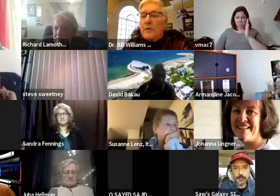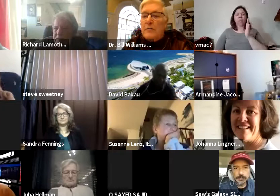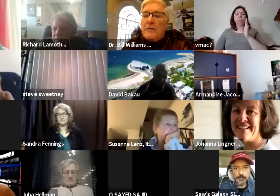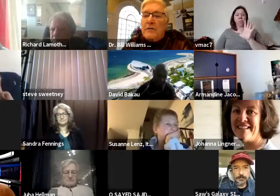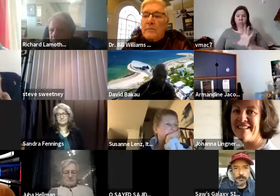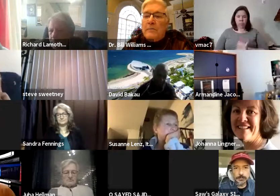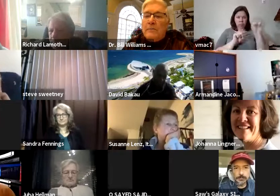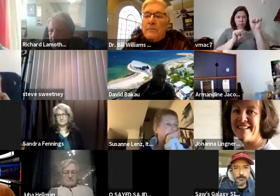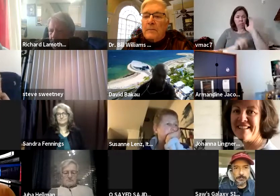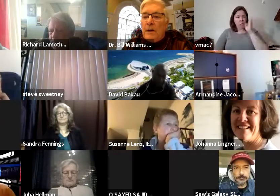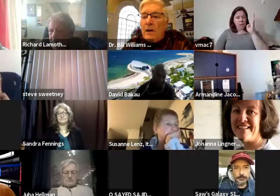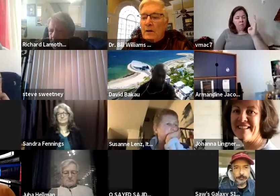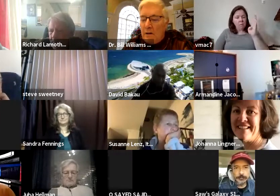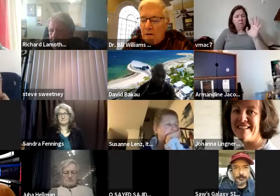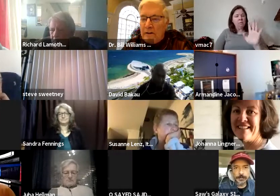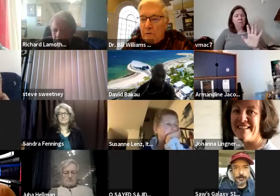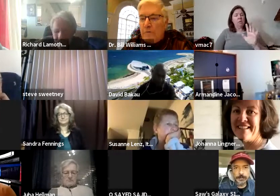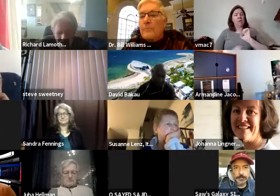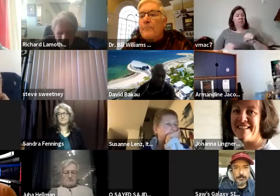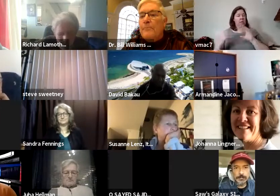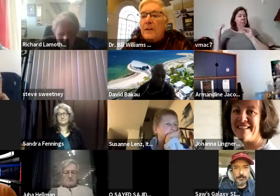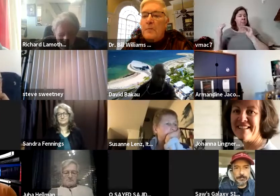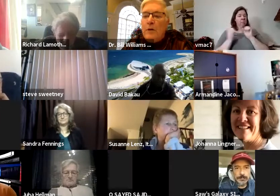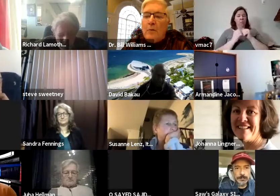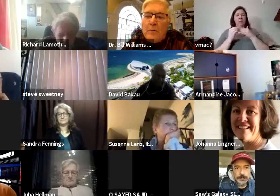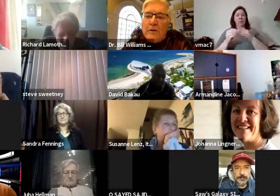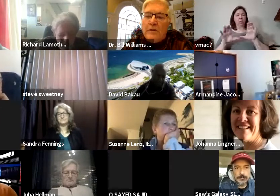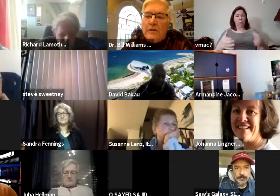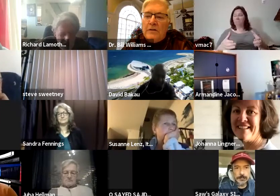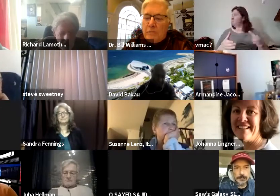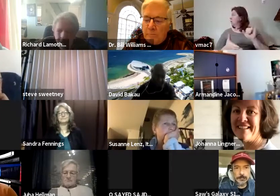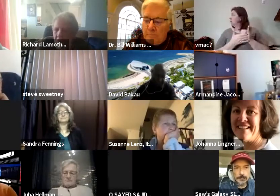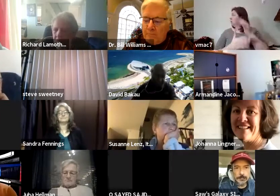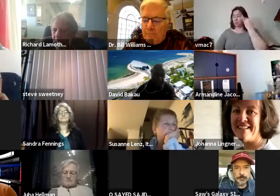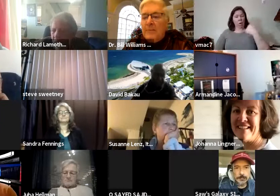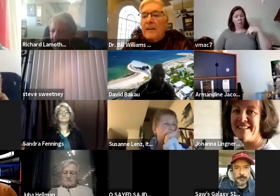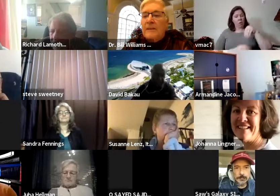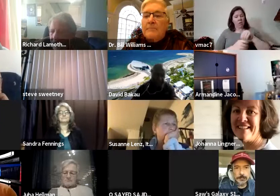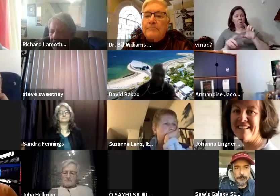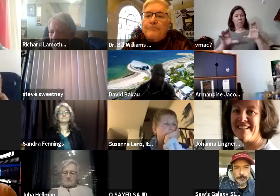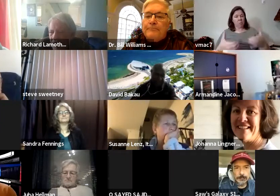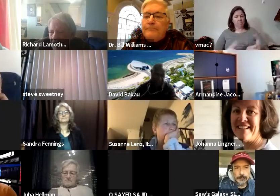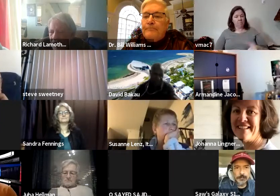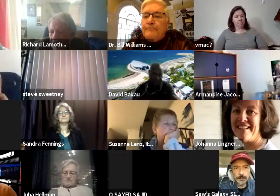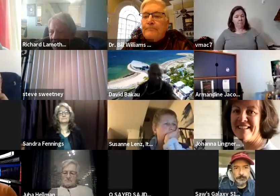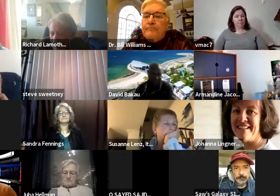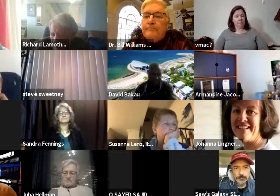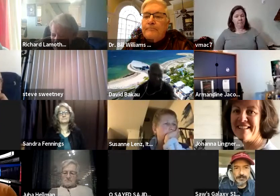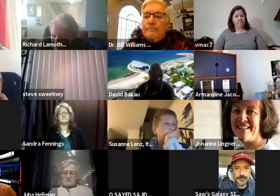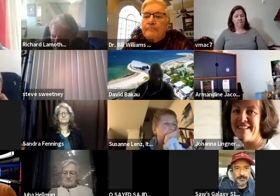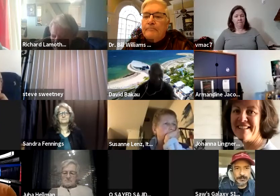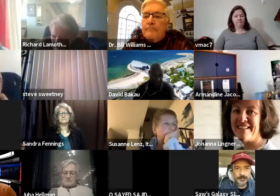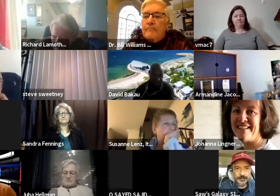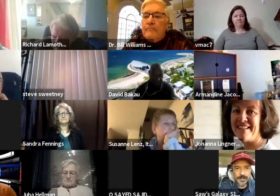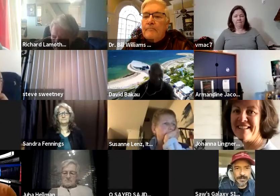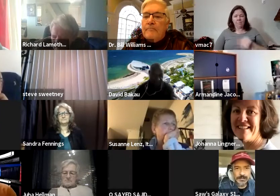are able to speak to our leader group. That's part of why we're in the group. Who do I contact?